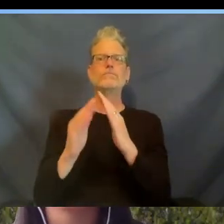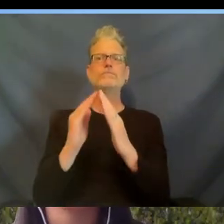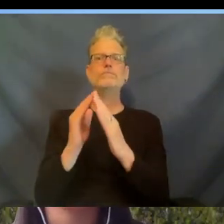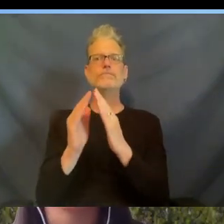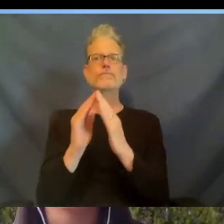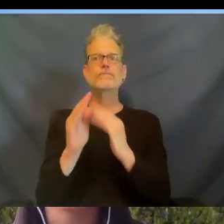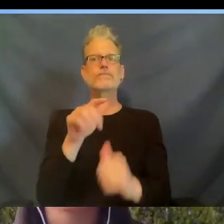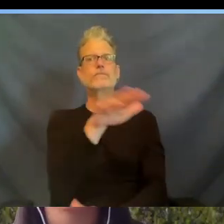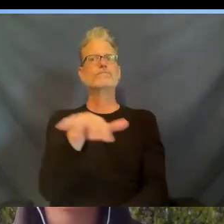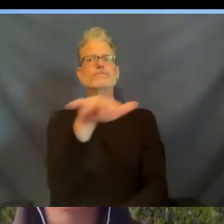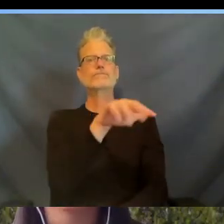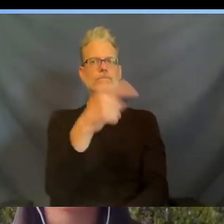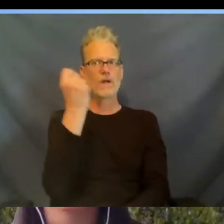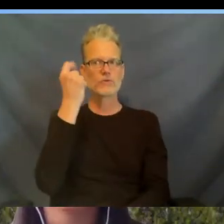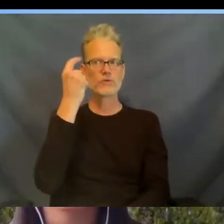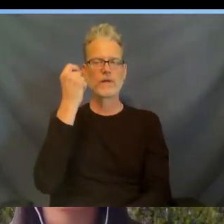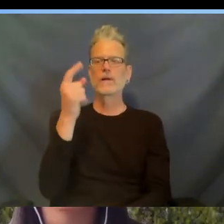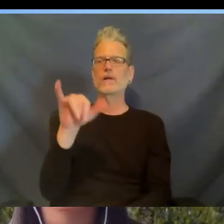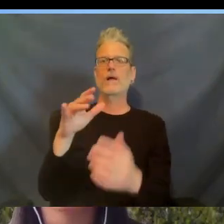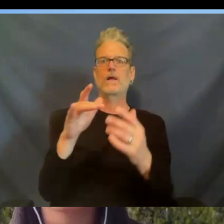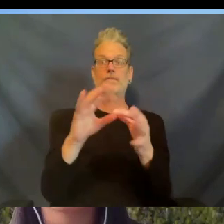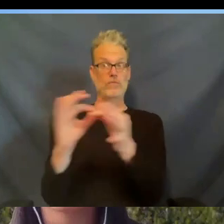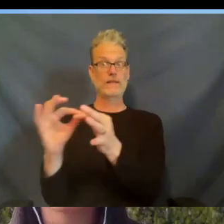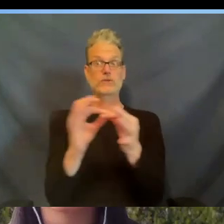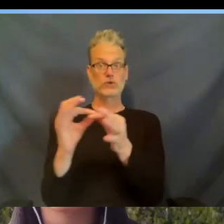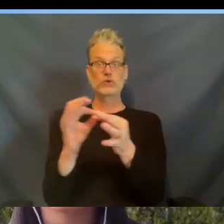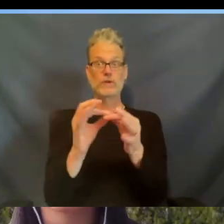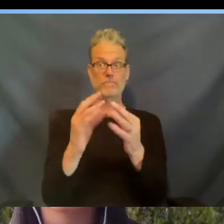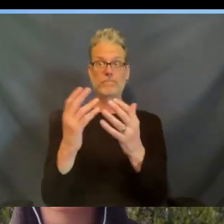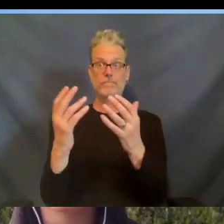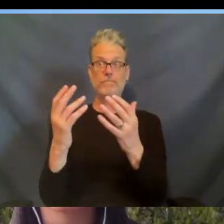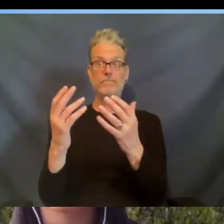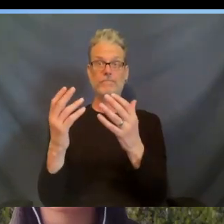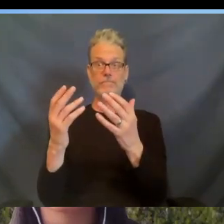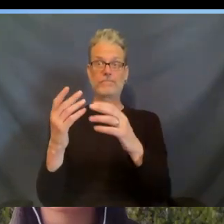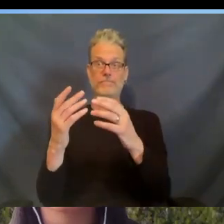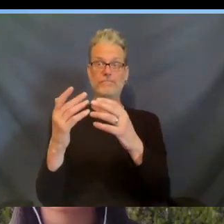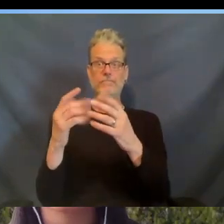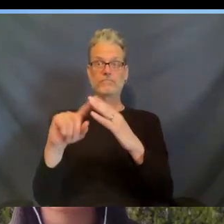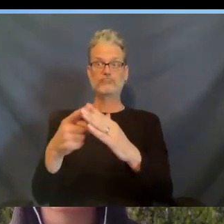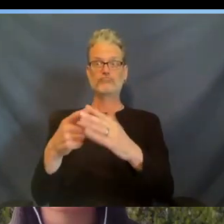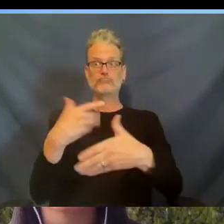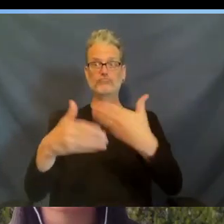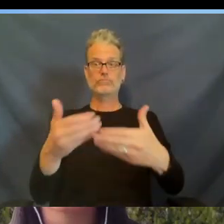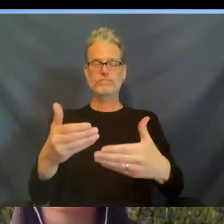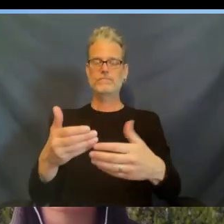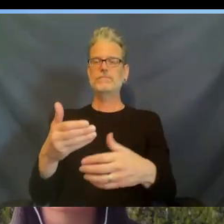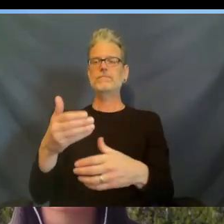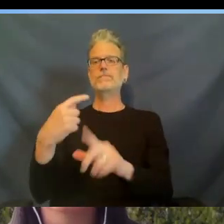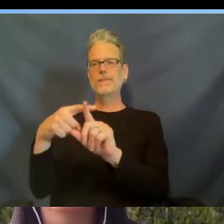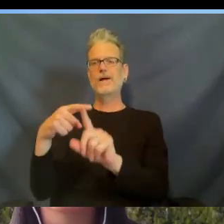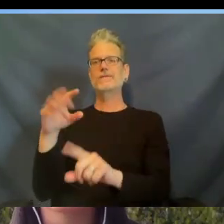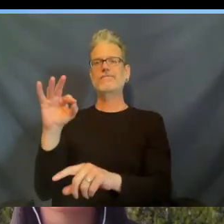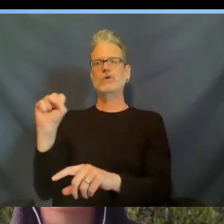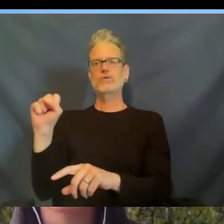that in addition to the relationship building, is, for us in the Forest Service, recognizing that